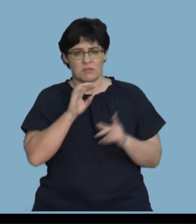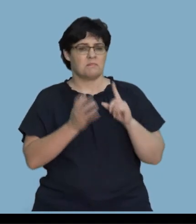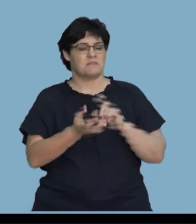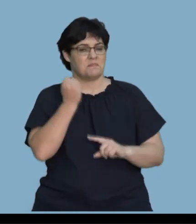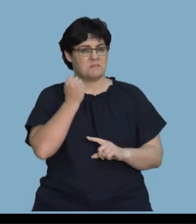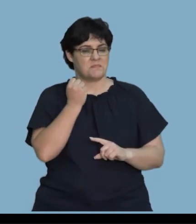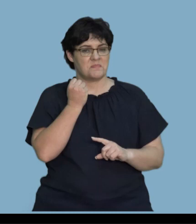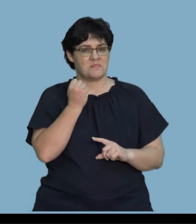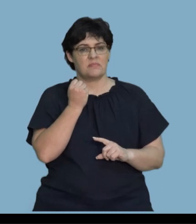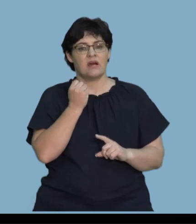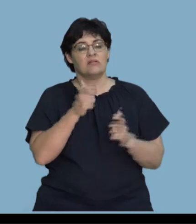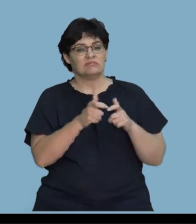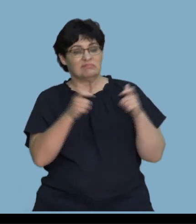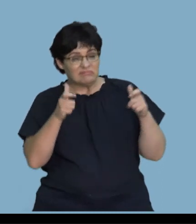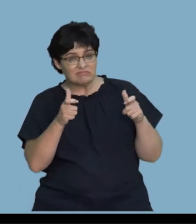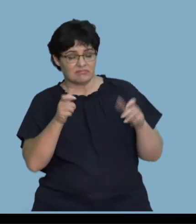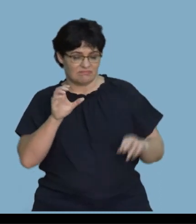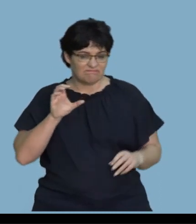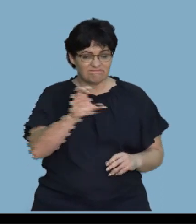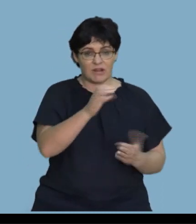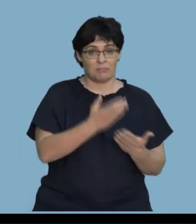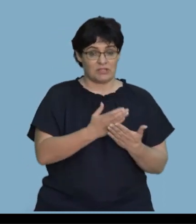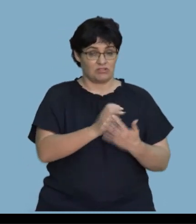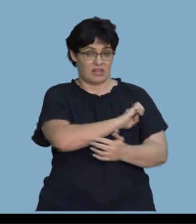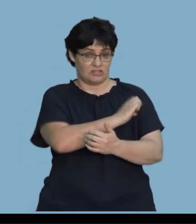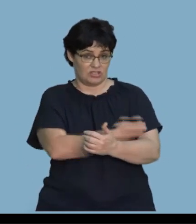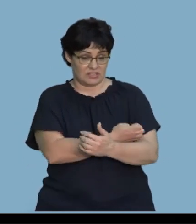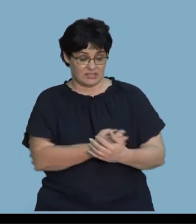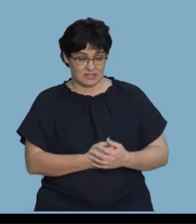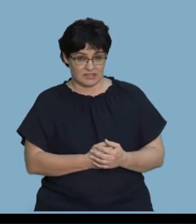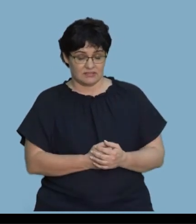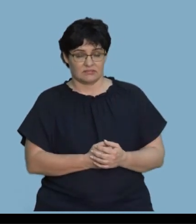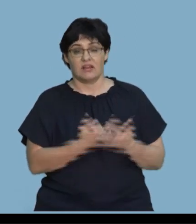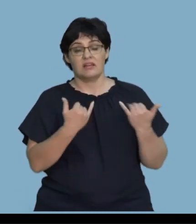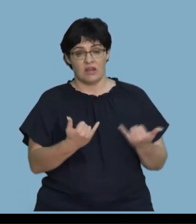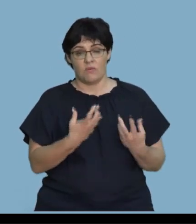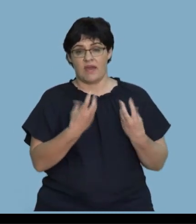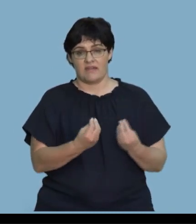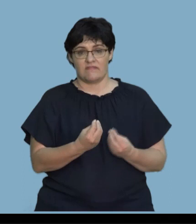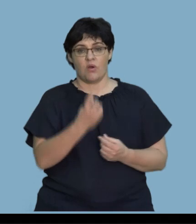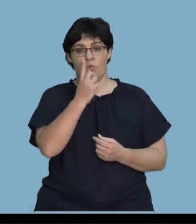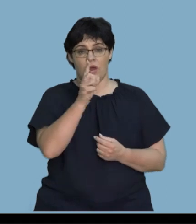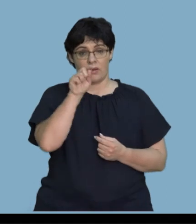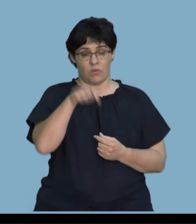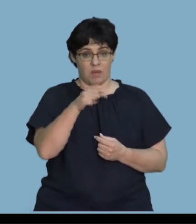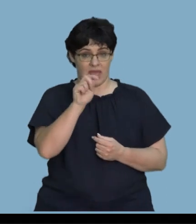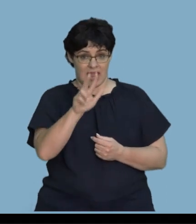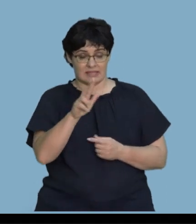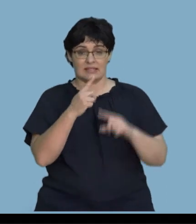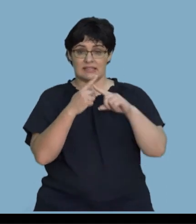to determine the magnitude of gravitational potential energy, right? In this case, we're gonna have